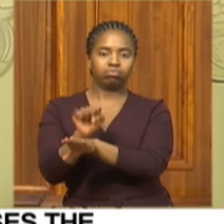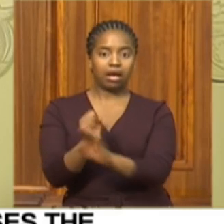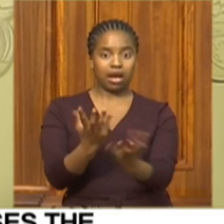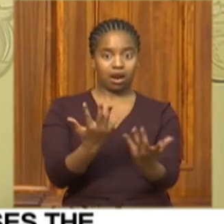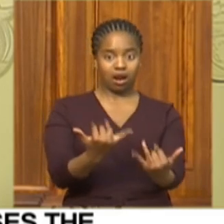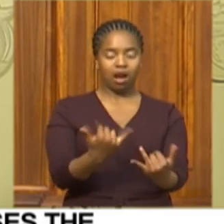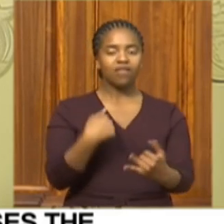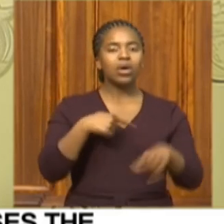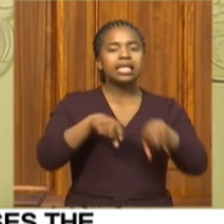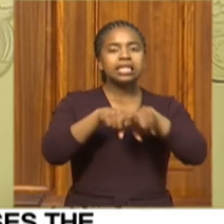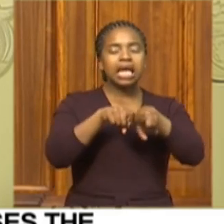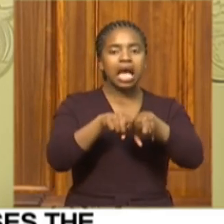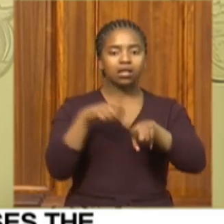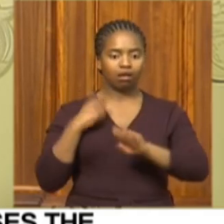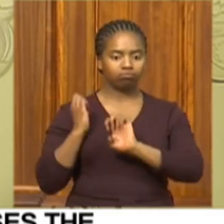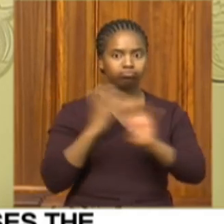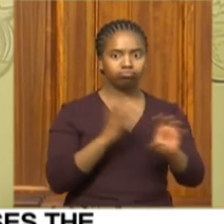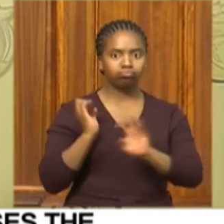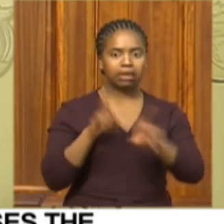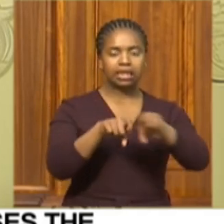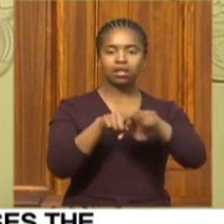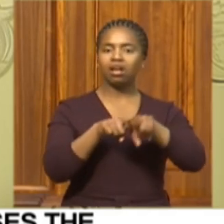coronavirus tests has dropped.